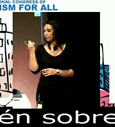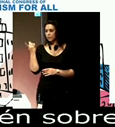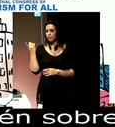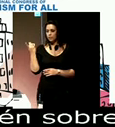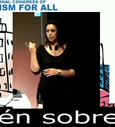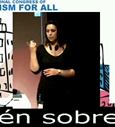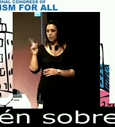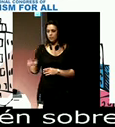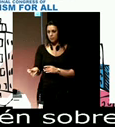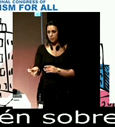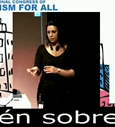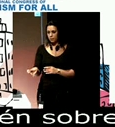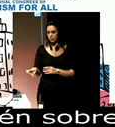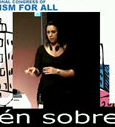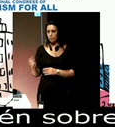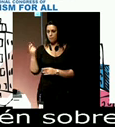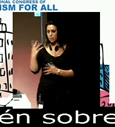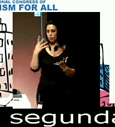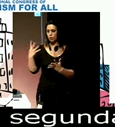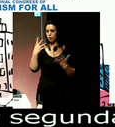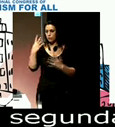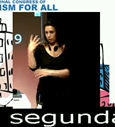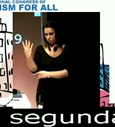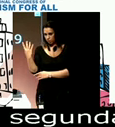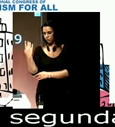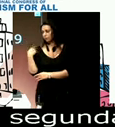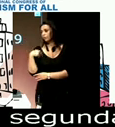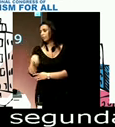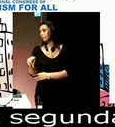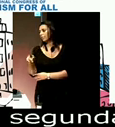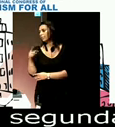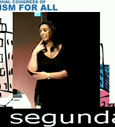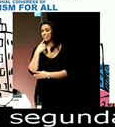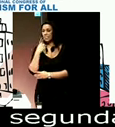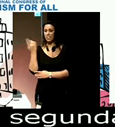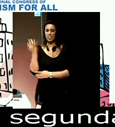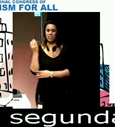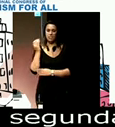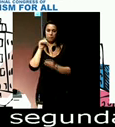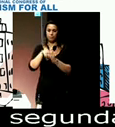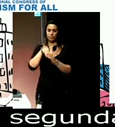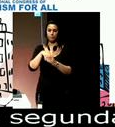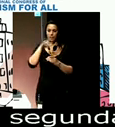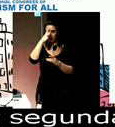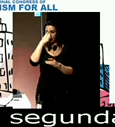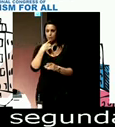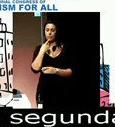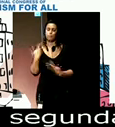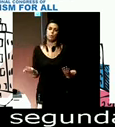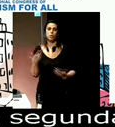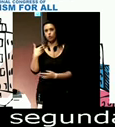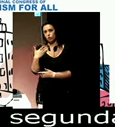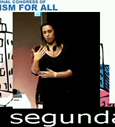Here I had included images from the application, but we don't have them now. Anyway, it doesn't matter. That's the same logic. We